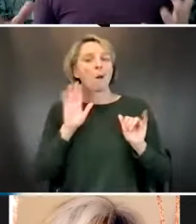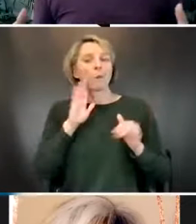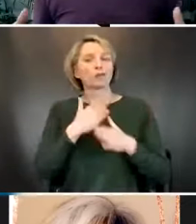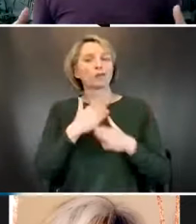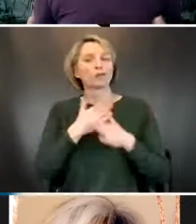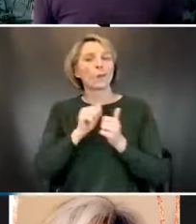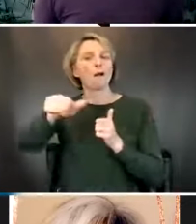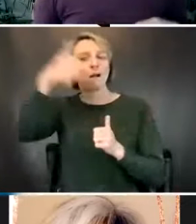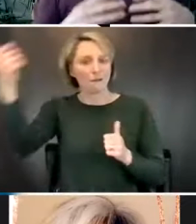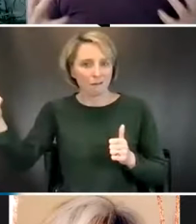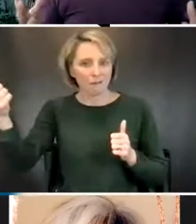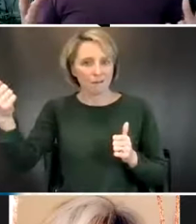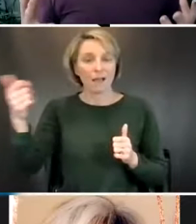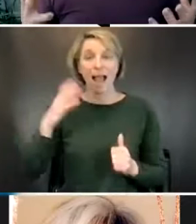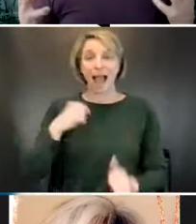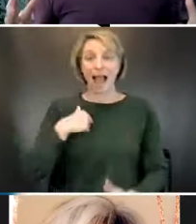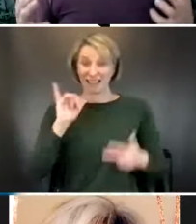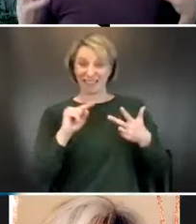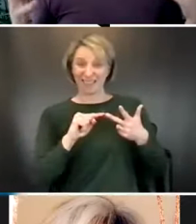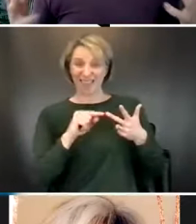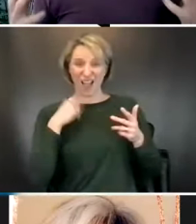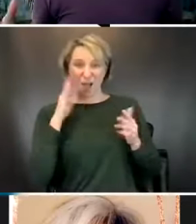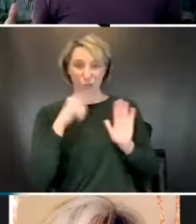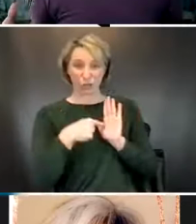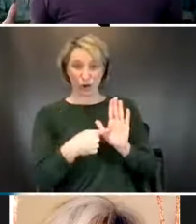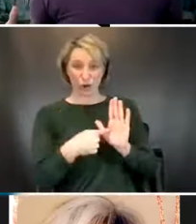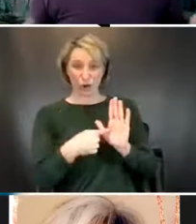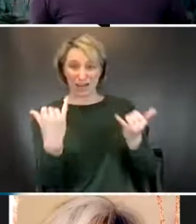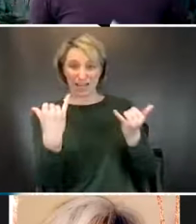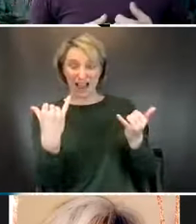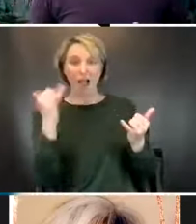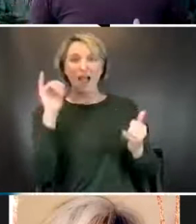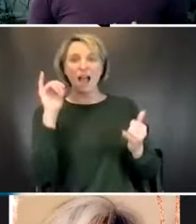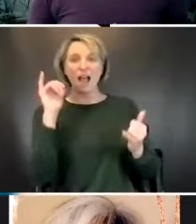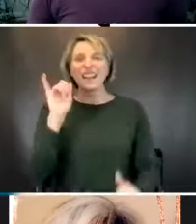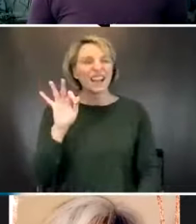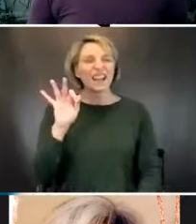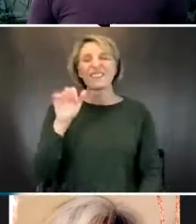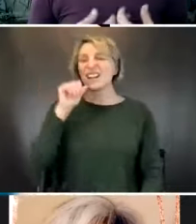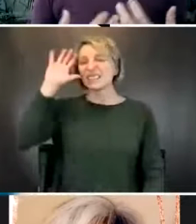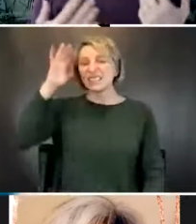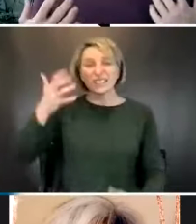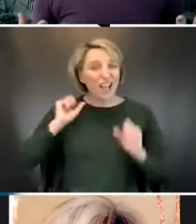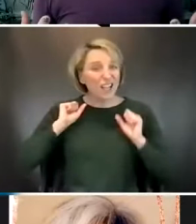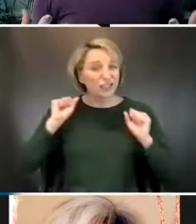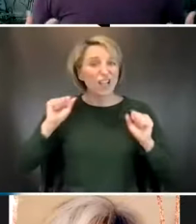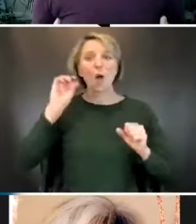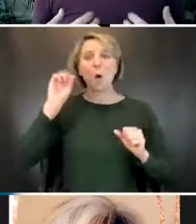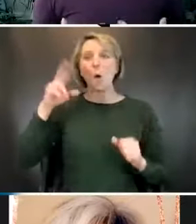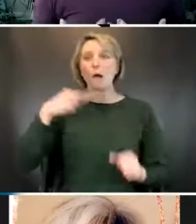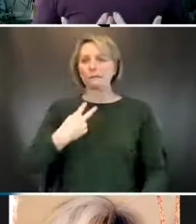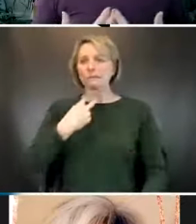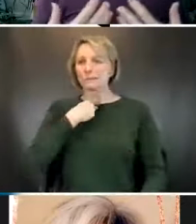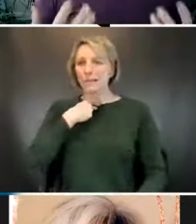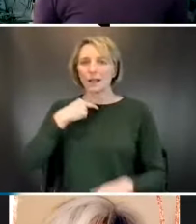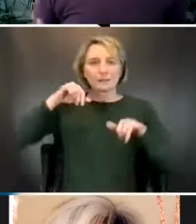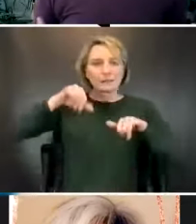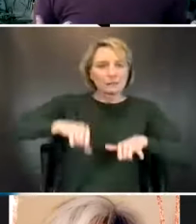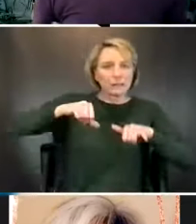I can't get out to exercise, or if exercise isn't your thing. This has been evidence-based and